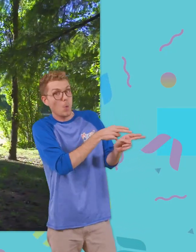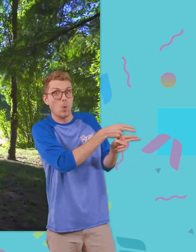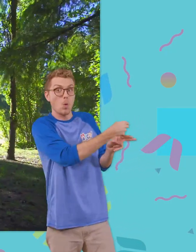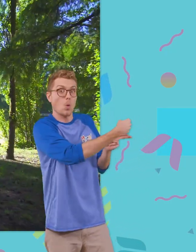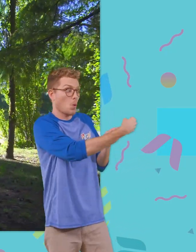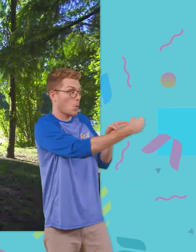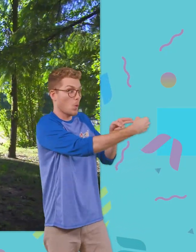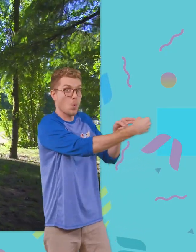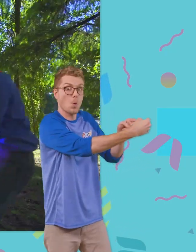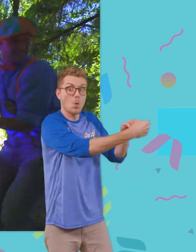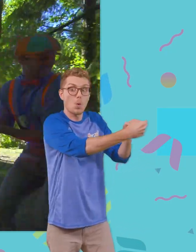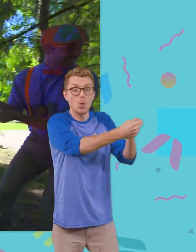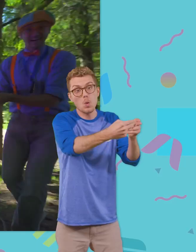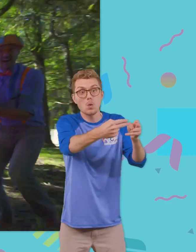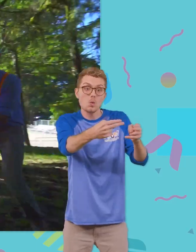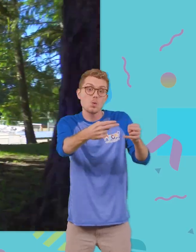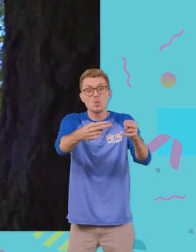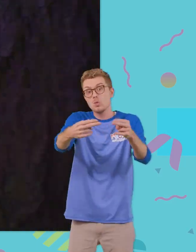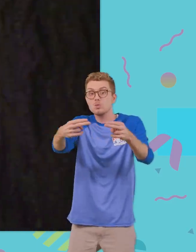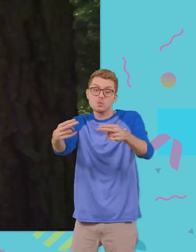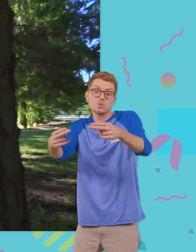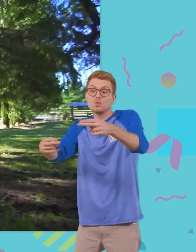Go around the bumper. Whee!